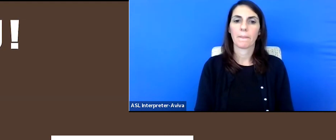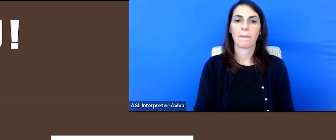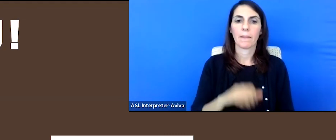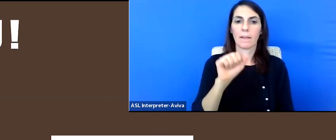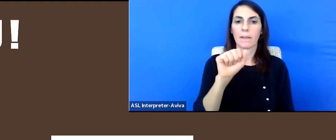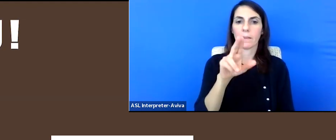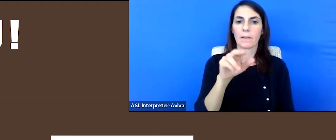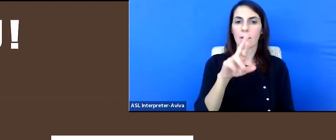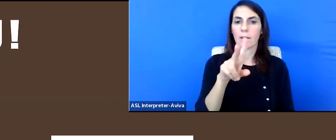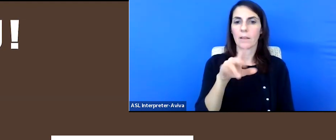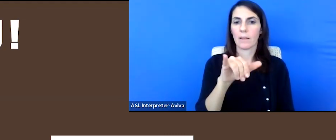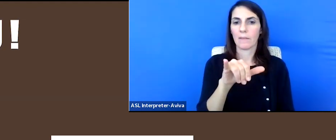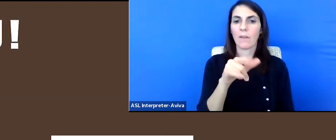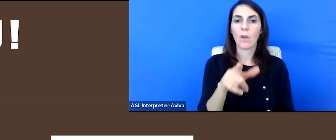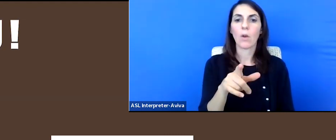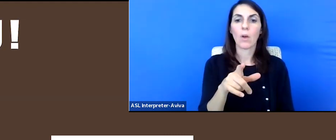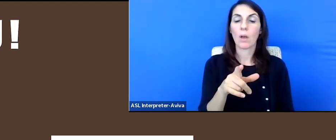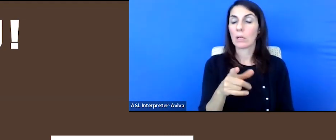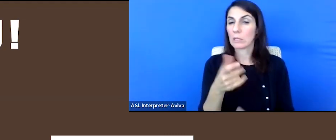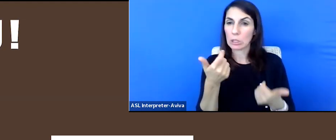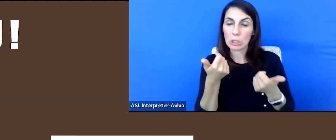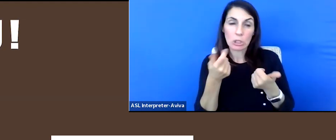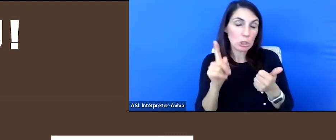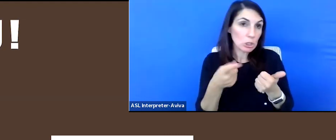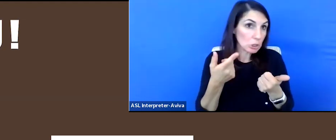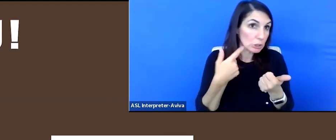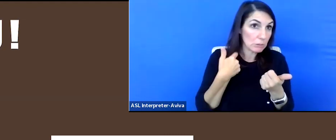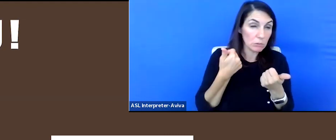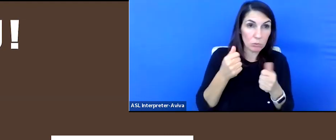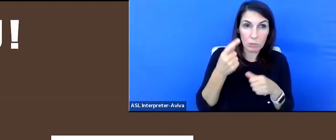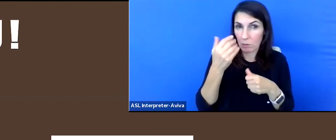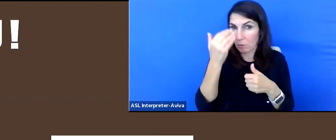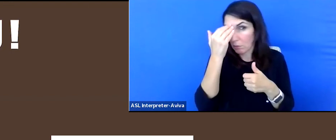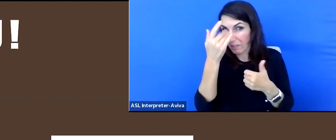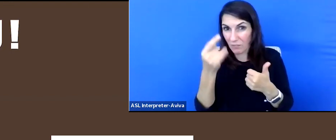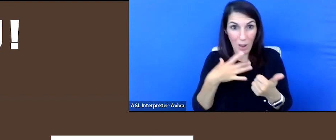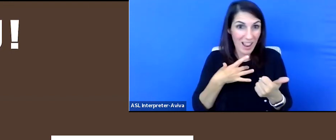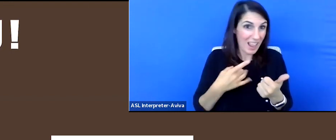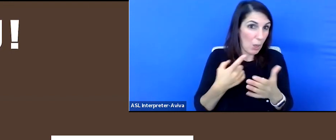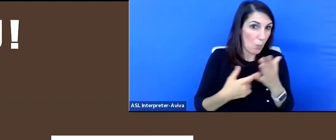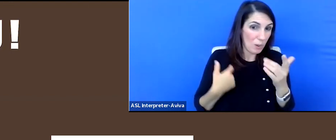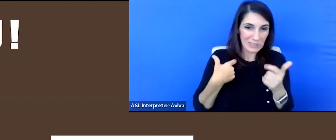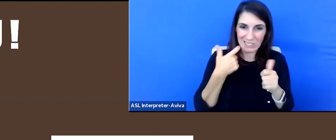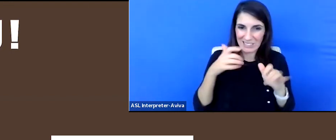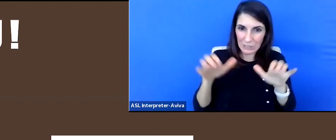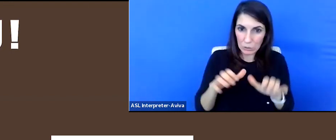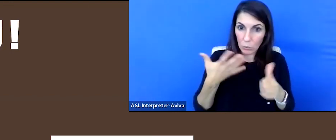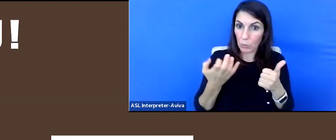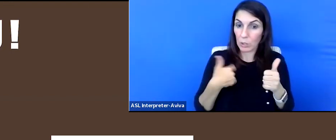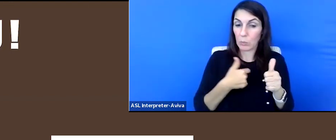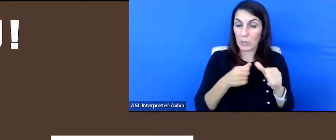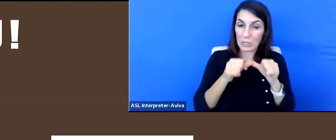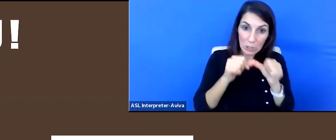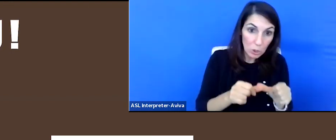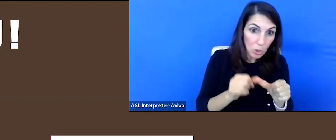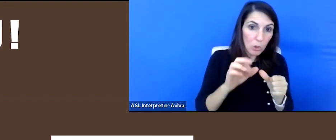helps us gauge if you liked what we did, want us to continue doing things this way, or suggests better ways